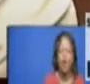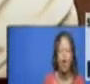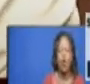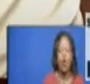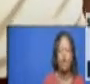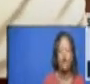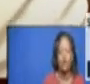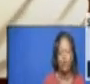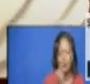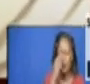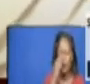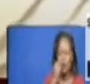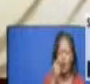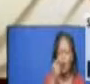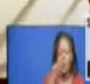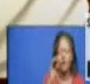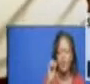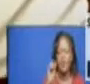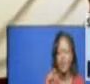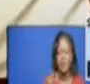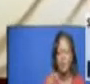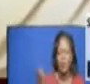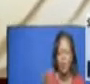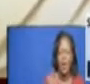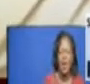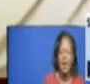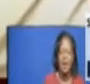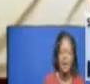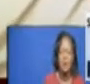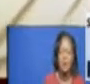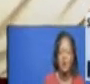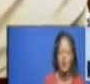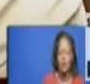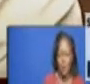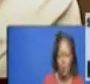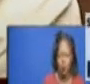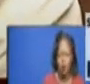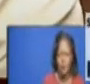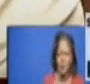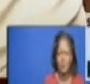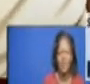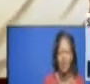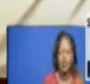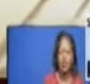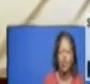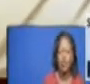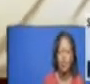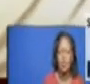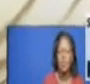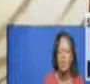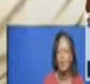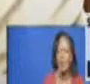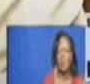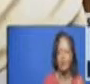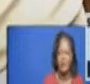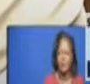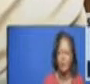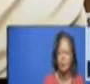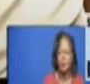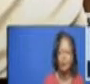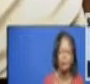General, where I practiced for about 2 years. I left and